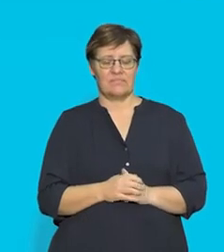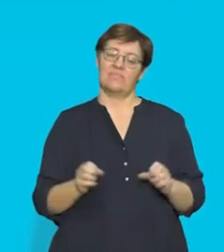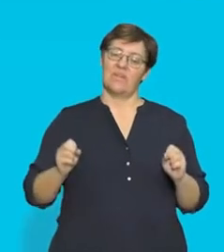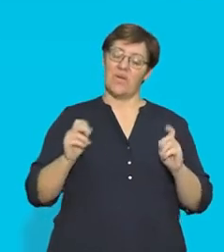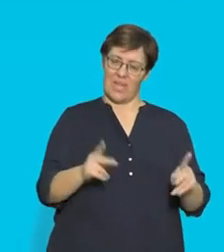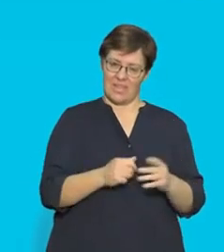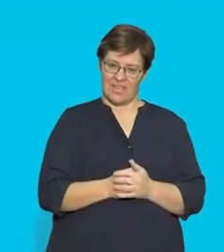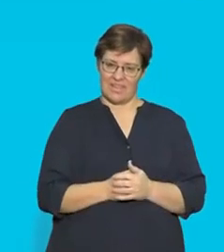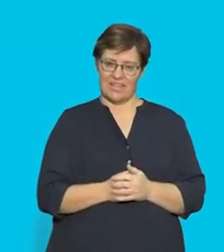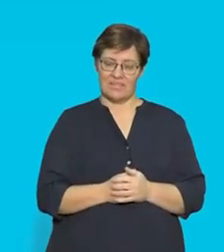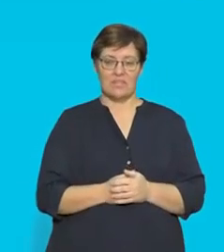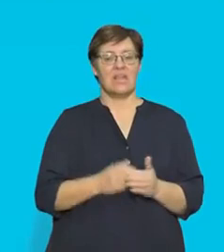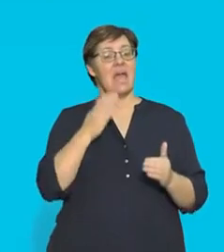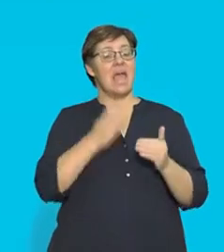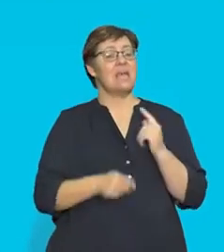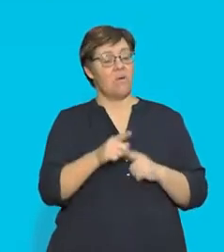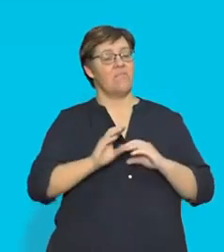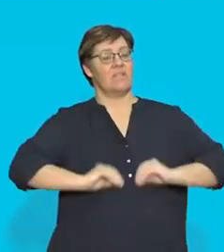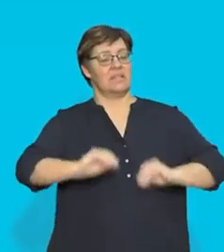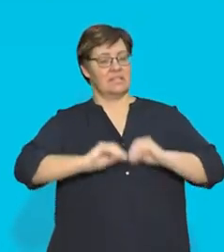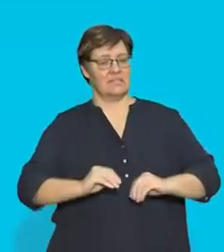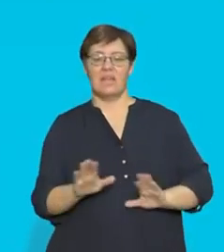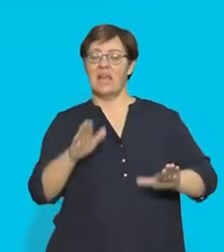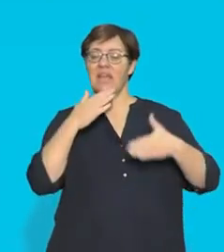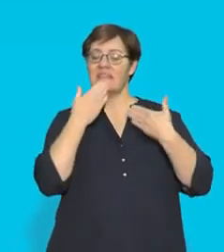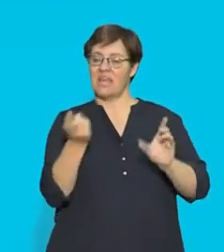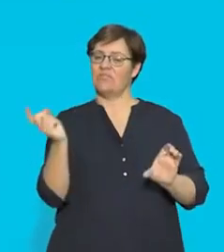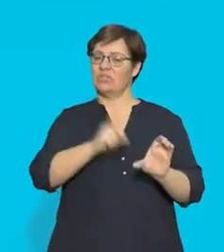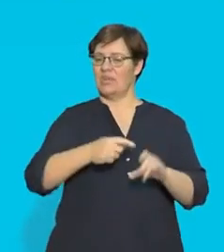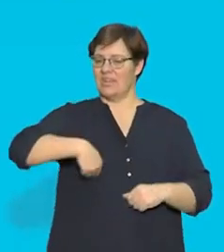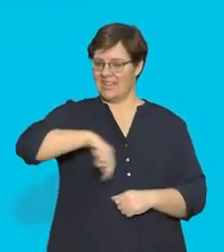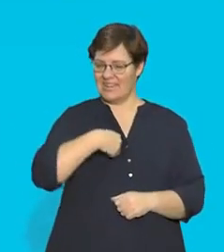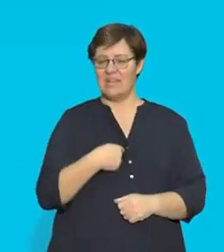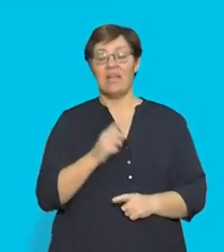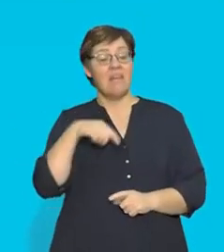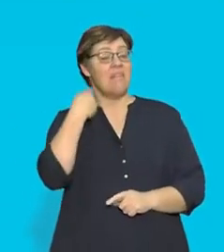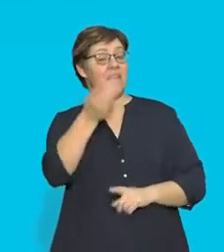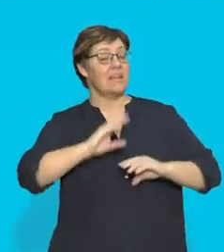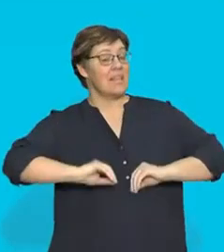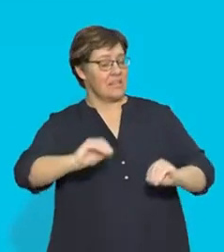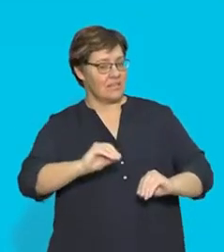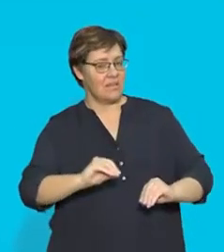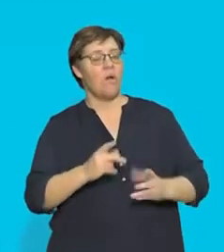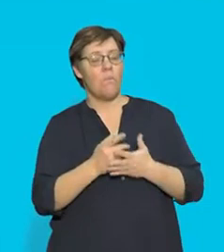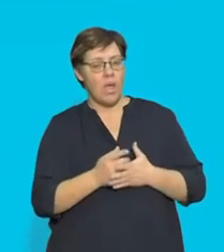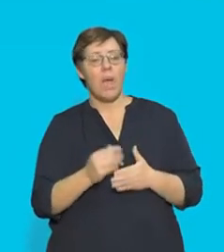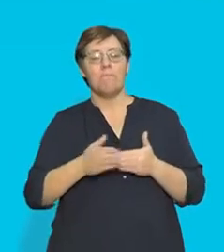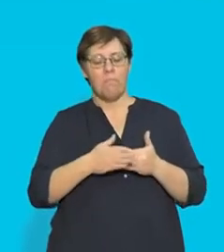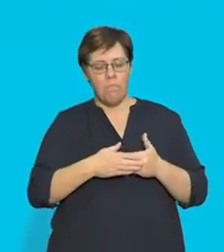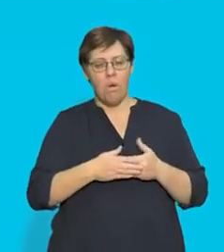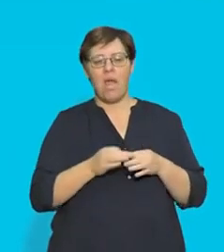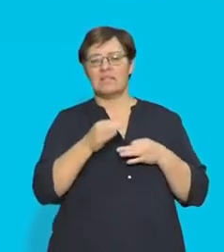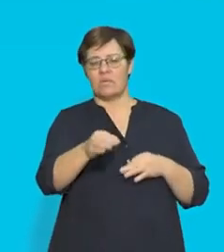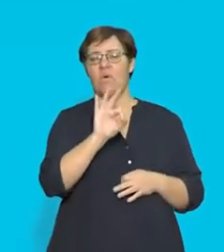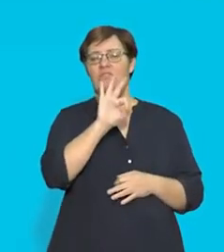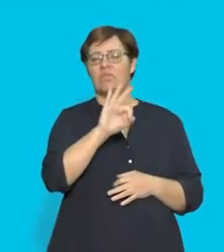Okay, that brings us to the end of this lesson. Thank you for joining me. Please join me in the next lesson when we extend this concept of